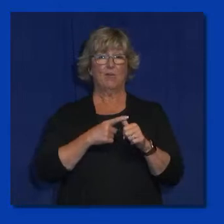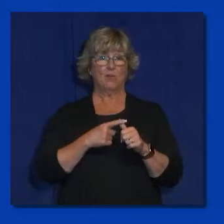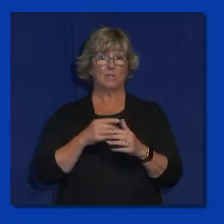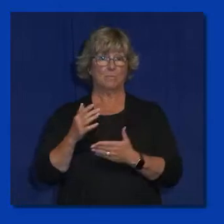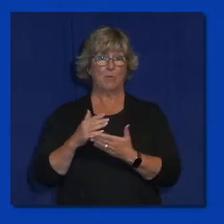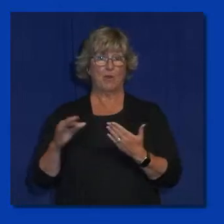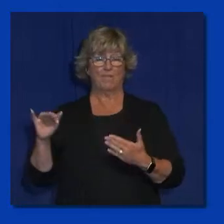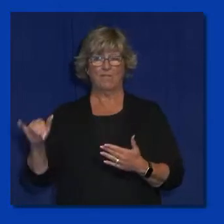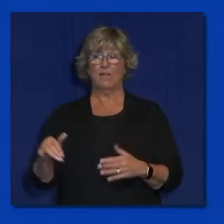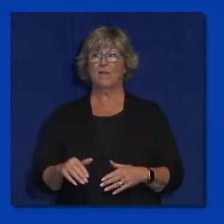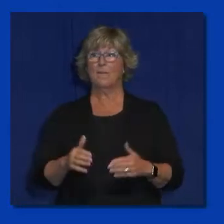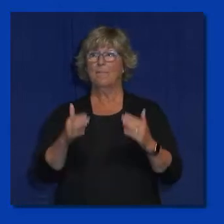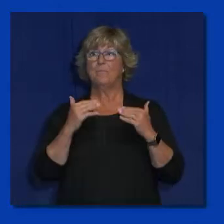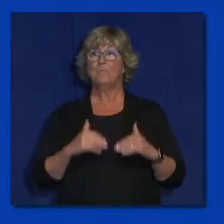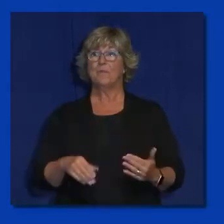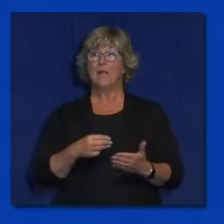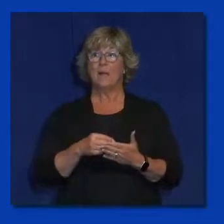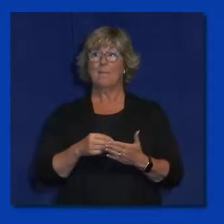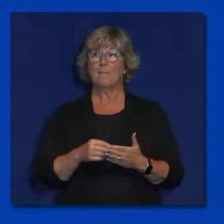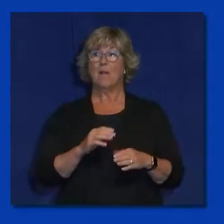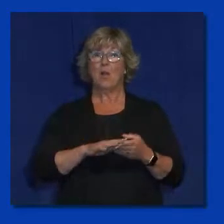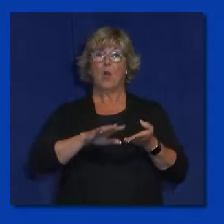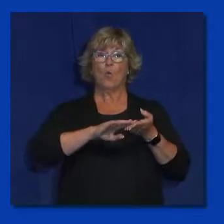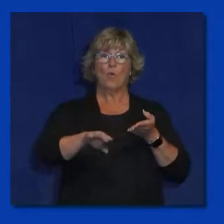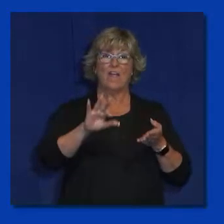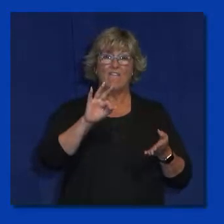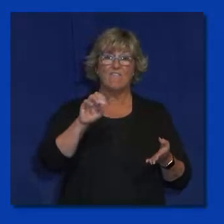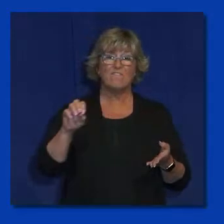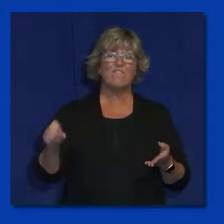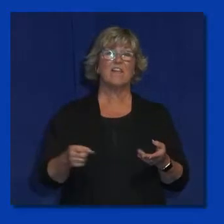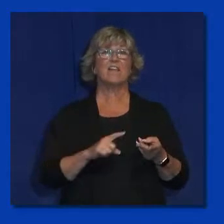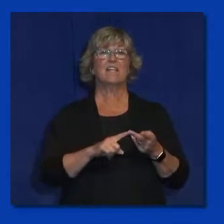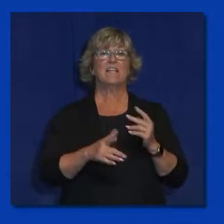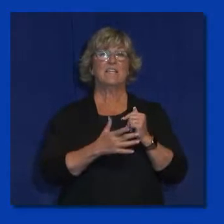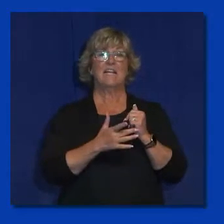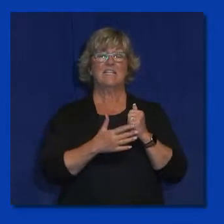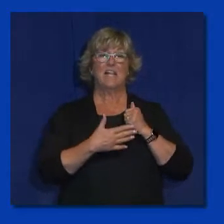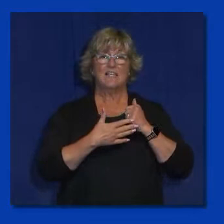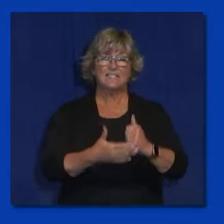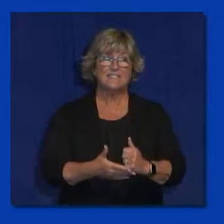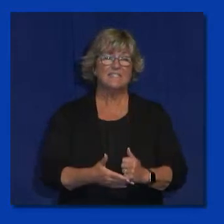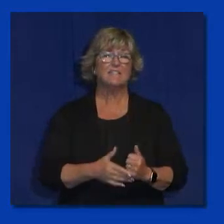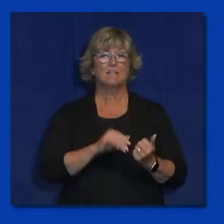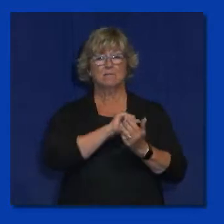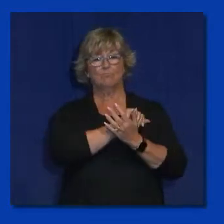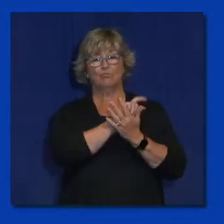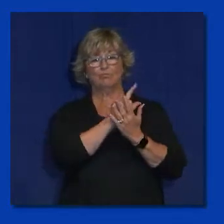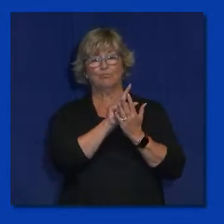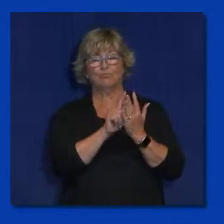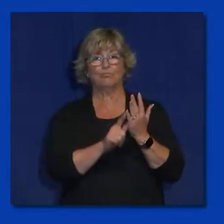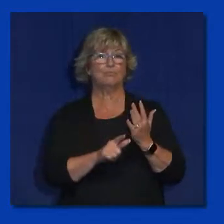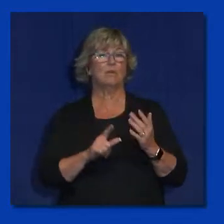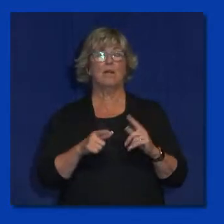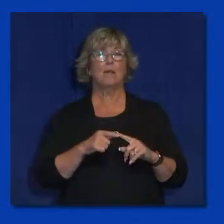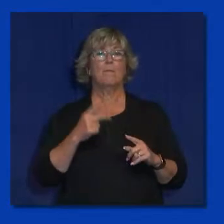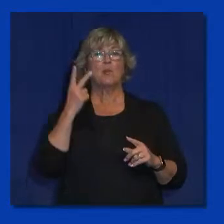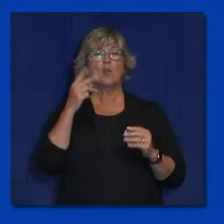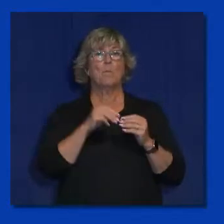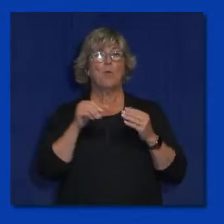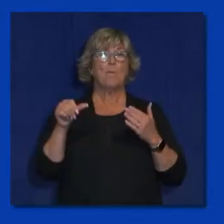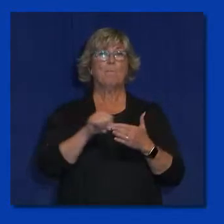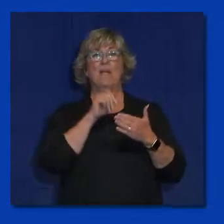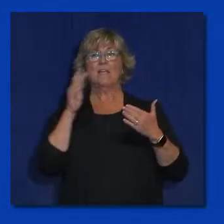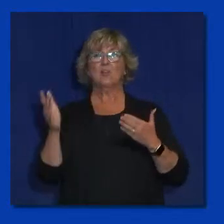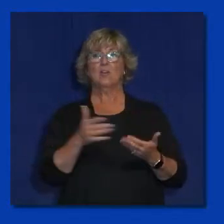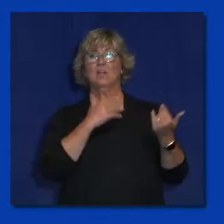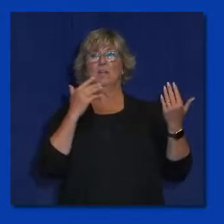course, the money that we put on waiving fees, technical assistance, all of these other spectrum. By the way, there's about 2 more pages of this. I'll